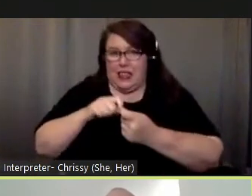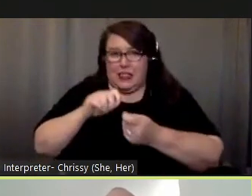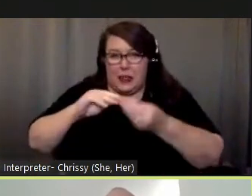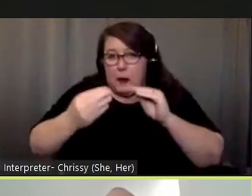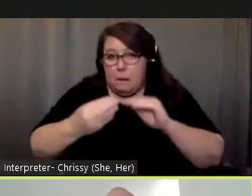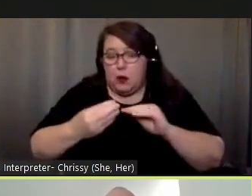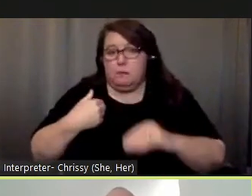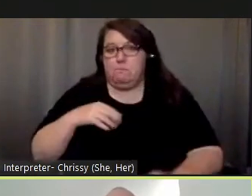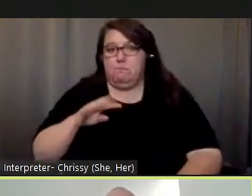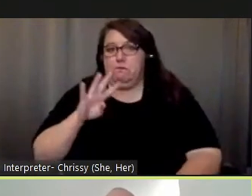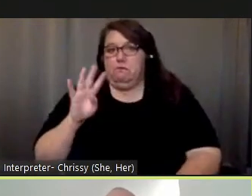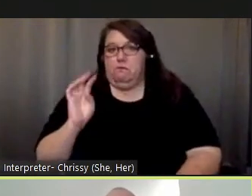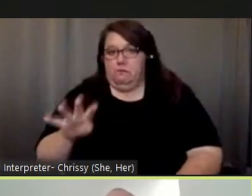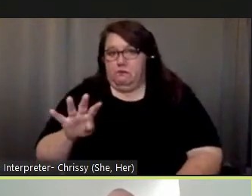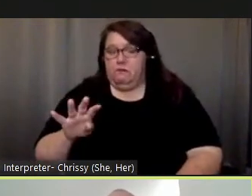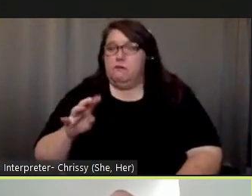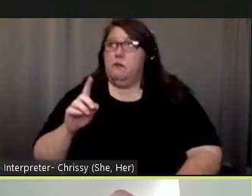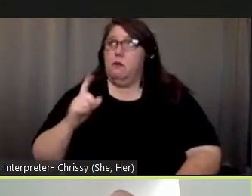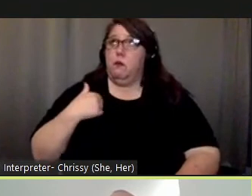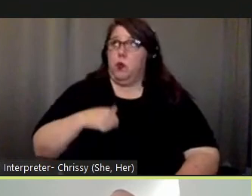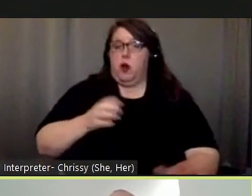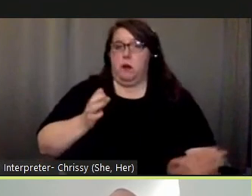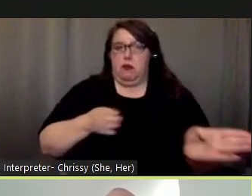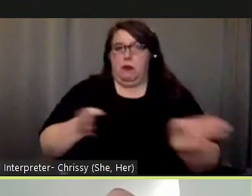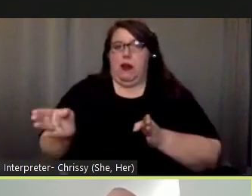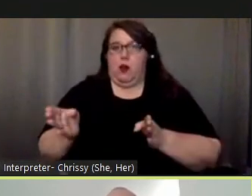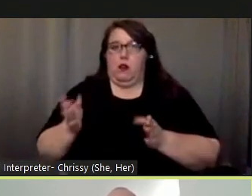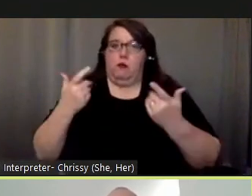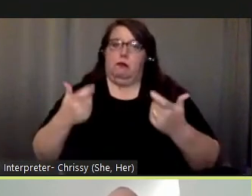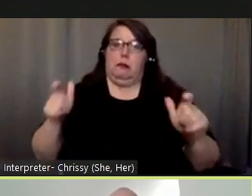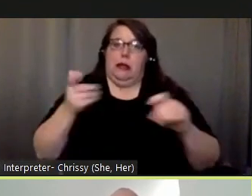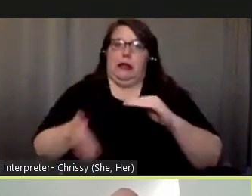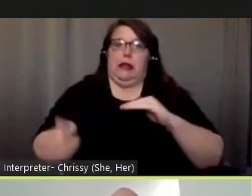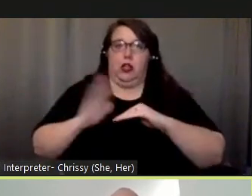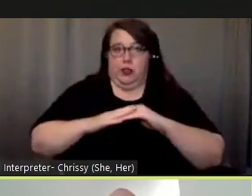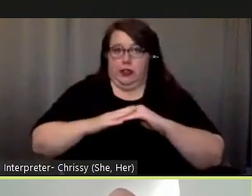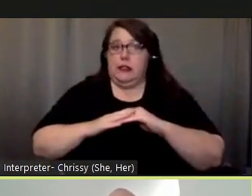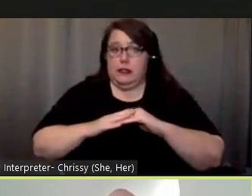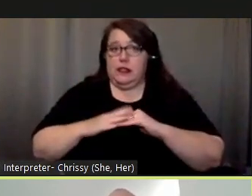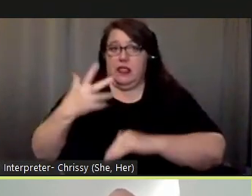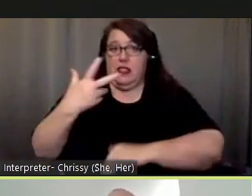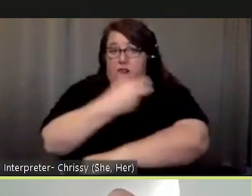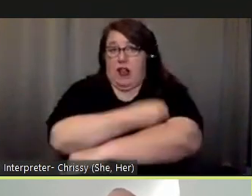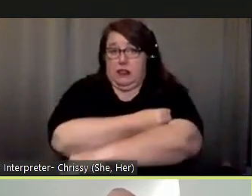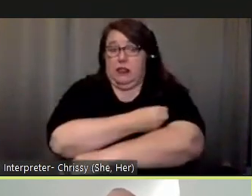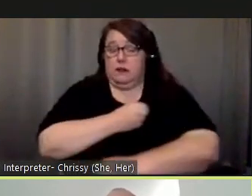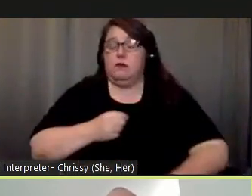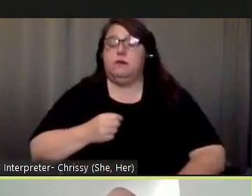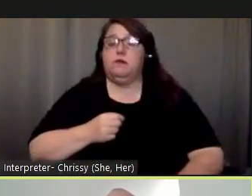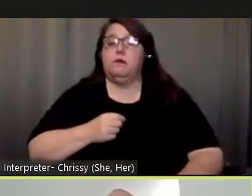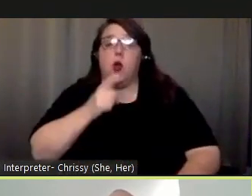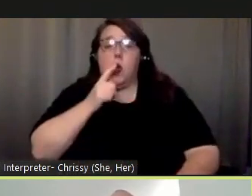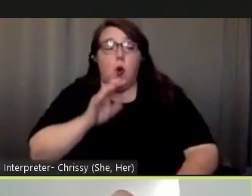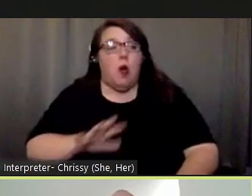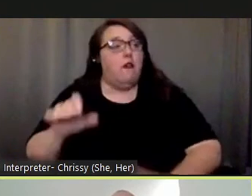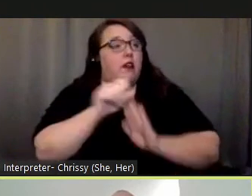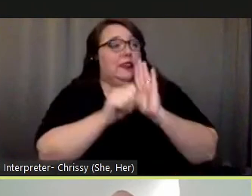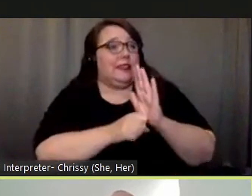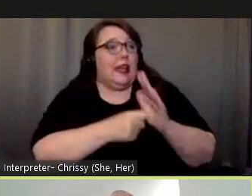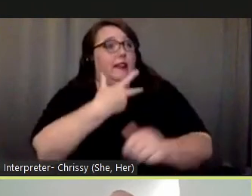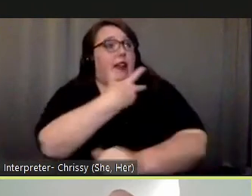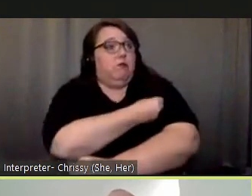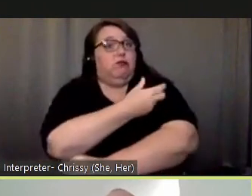to be, we are preparing for a significant increase in that vaccine. We are working with our providers across the state to ensure that